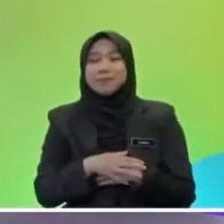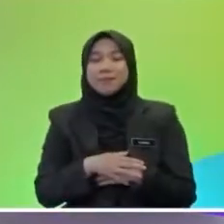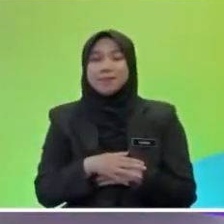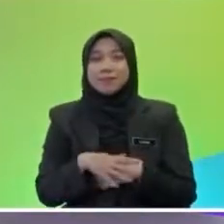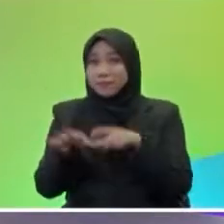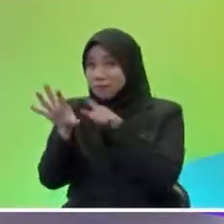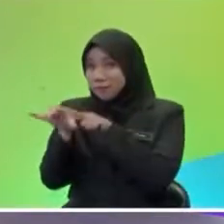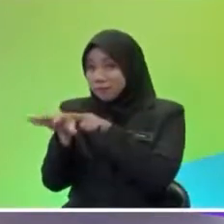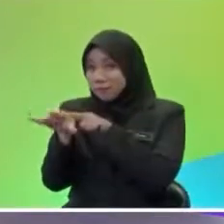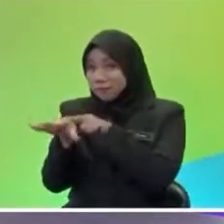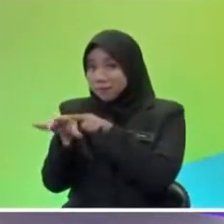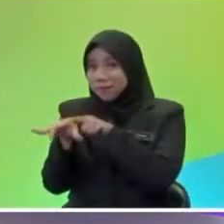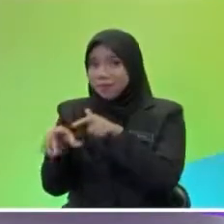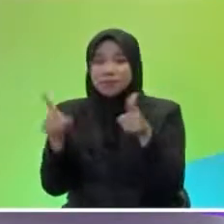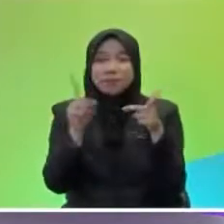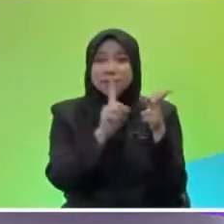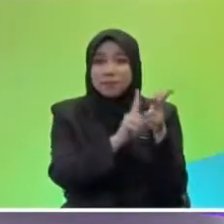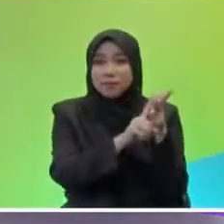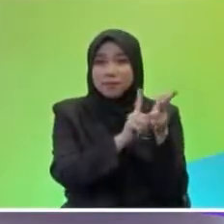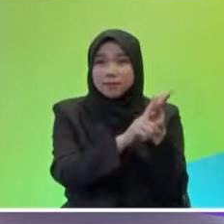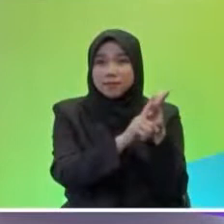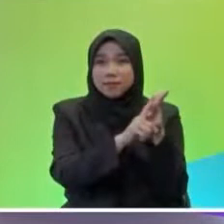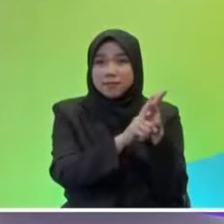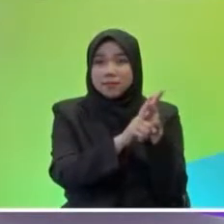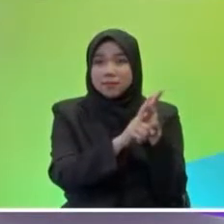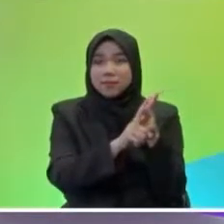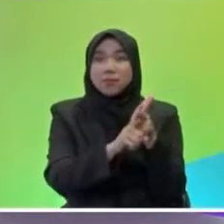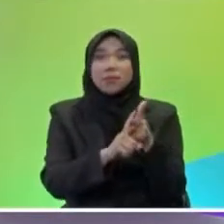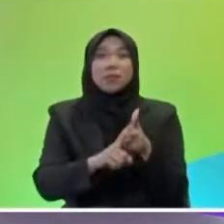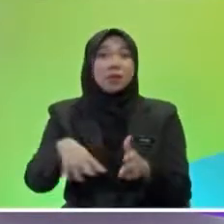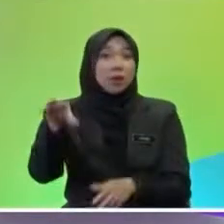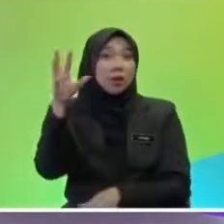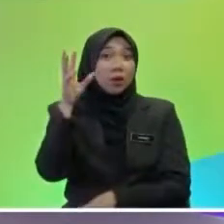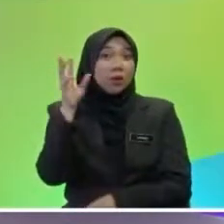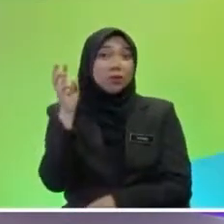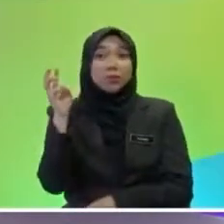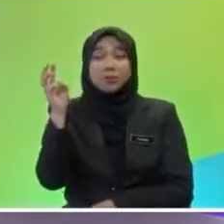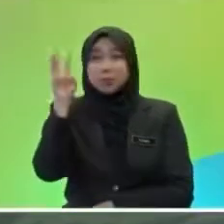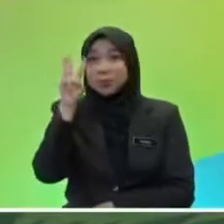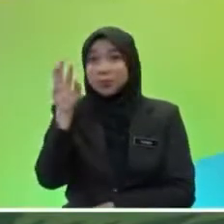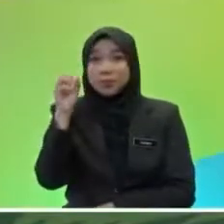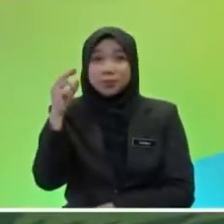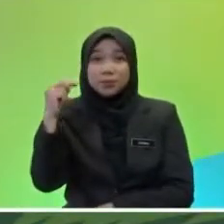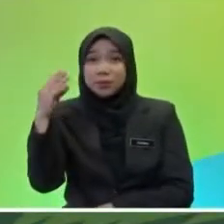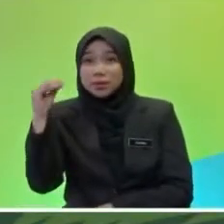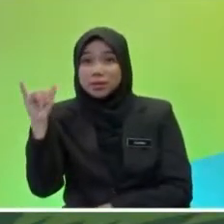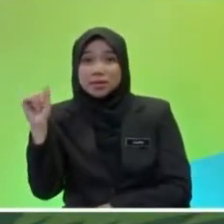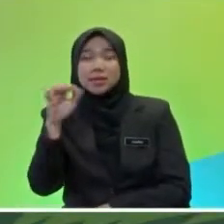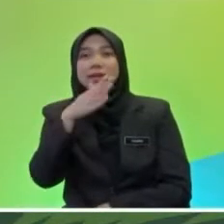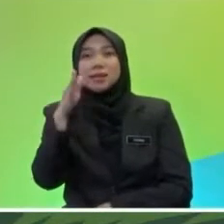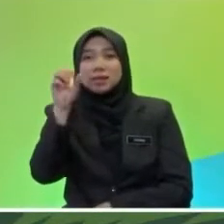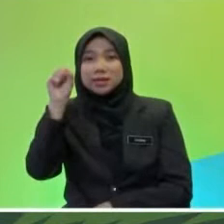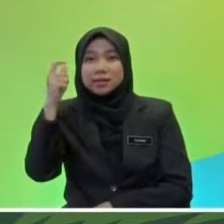Well done. And then also they have woody stem. Wow, good. That's great. And they both